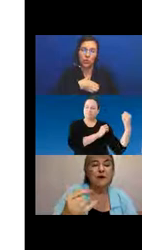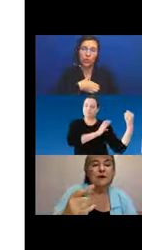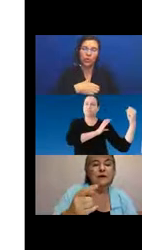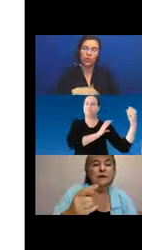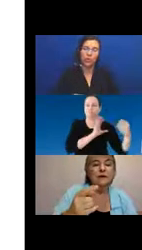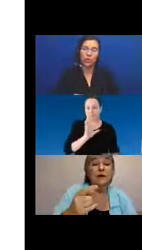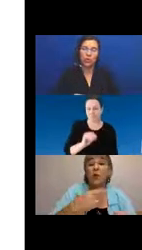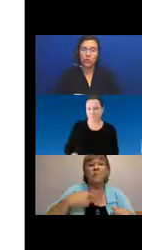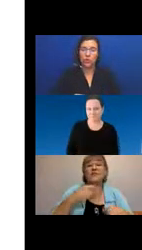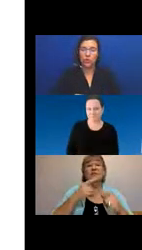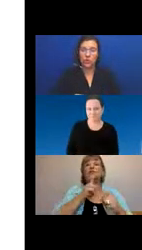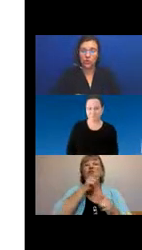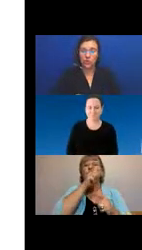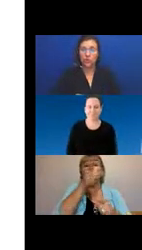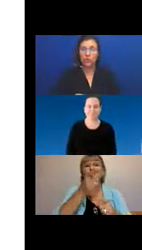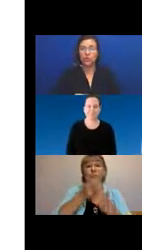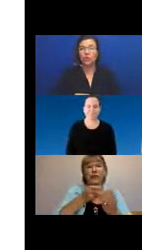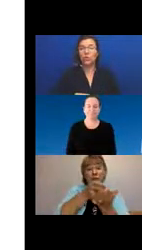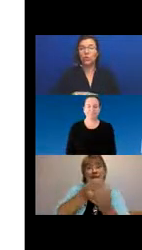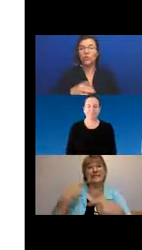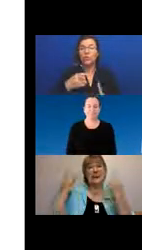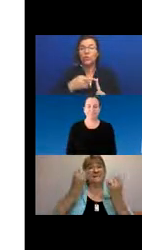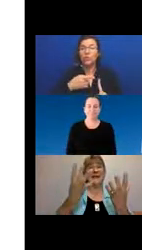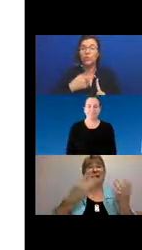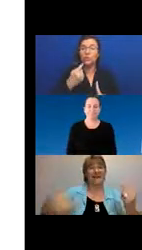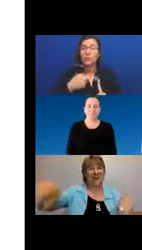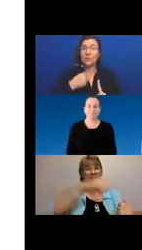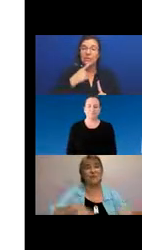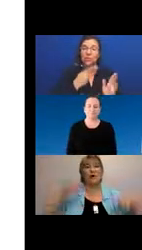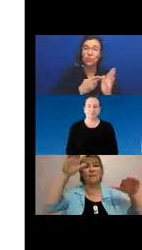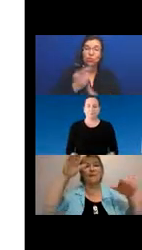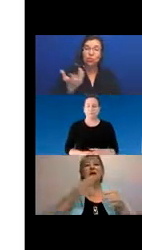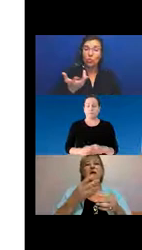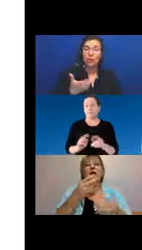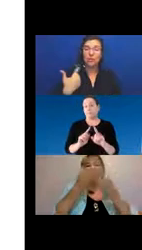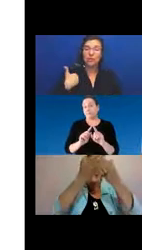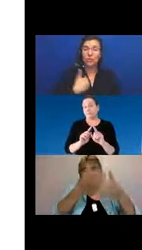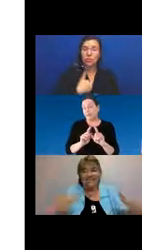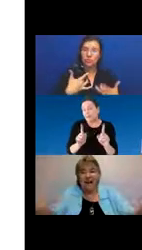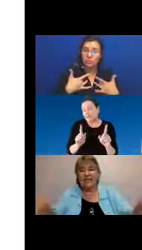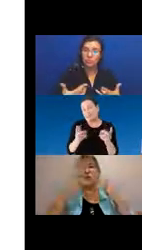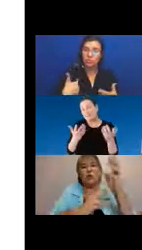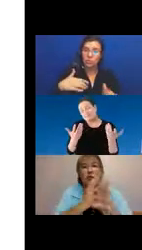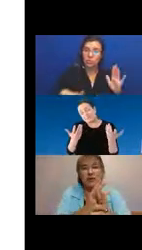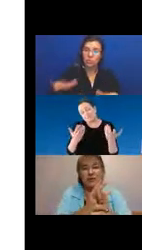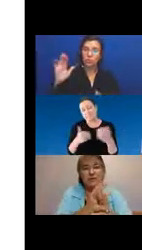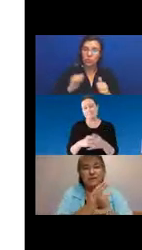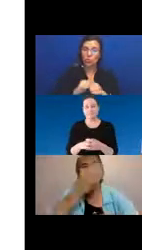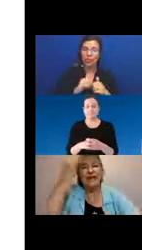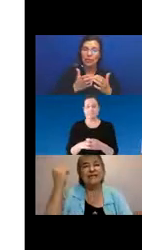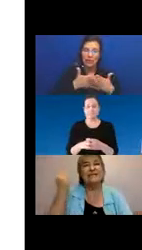So, but the truth is many of us grew up in a divided